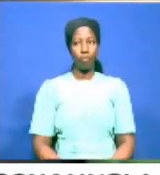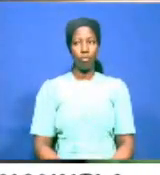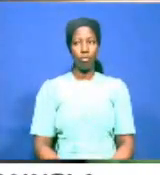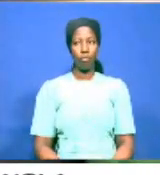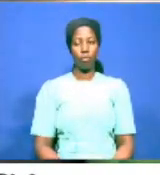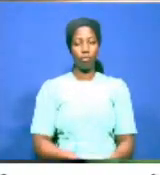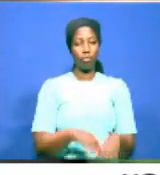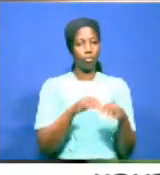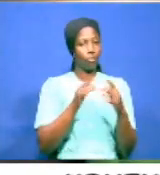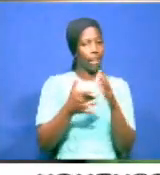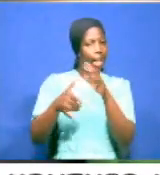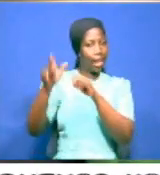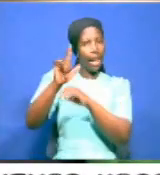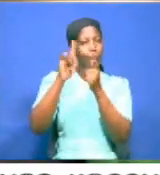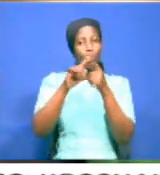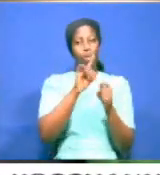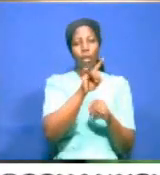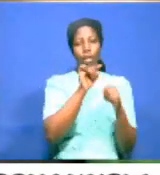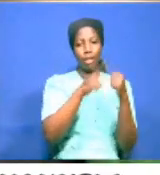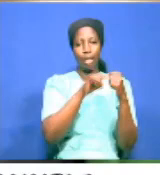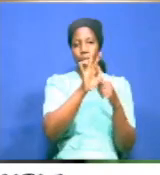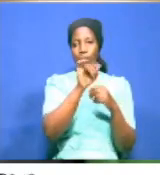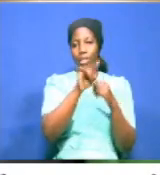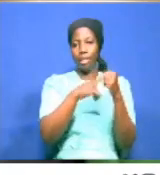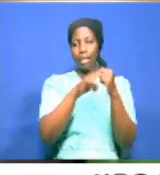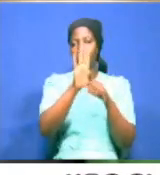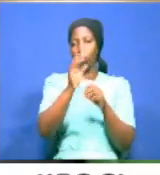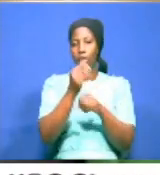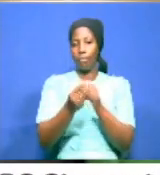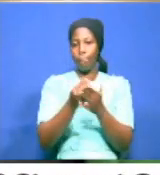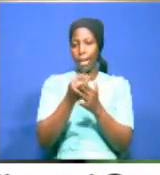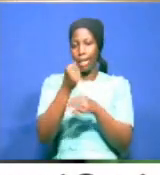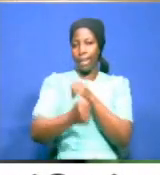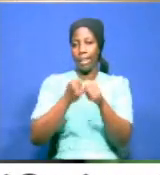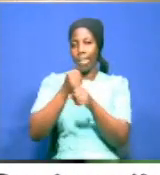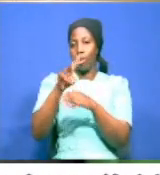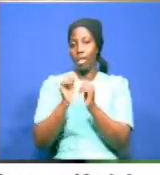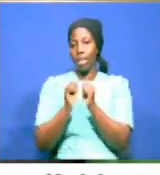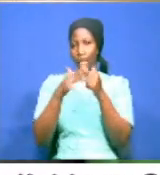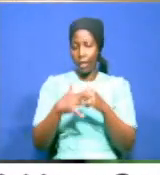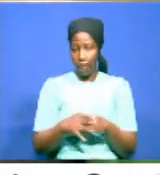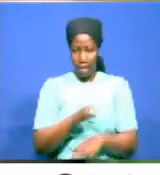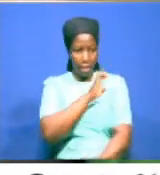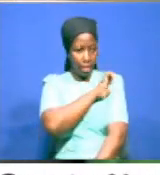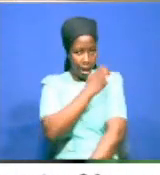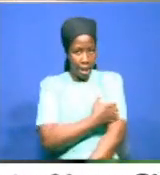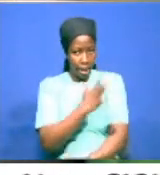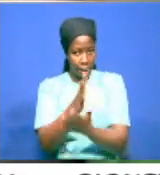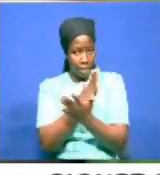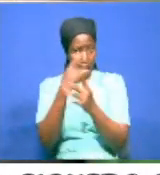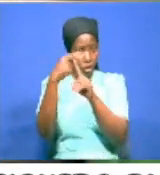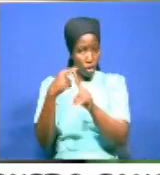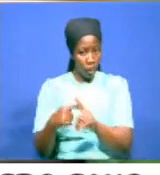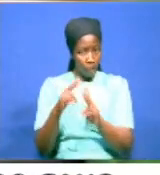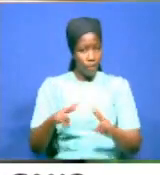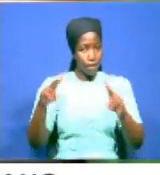2018 to Kenya shilling 163.6 billion in 2019. In the energy sector, the total volume of petroleum